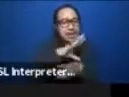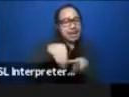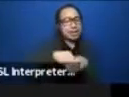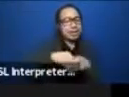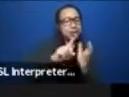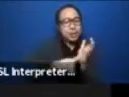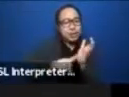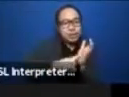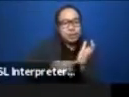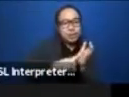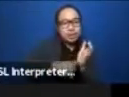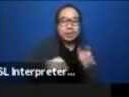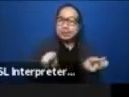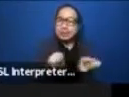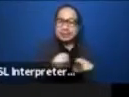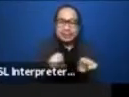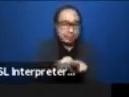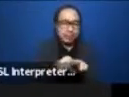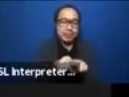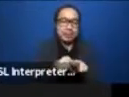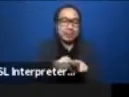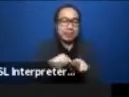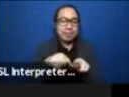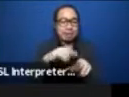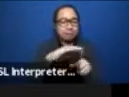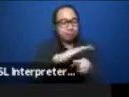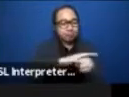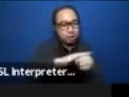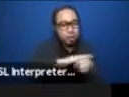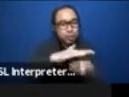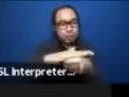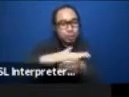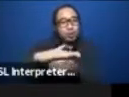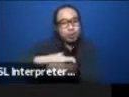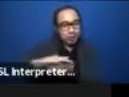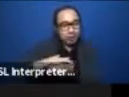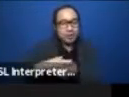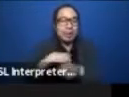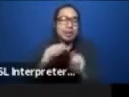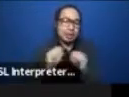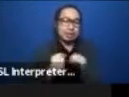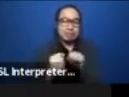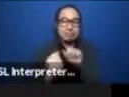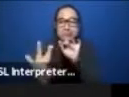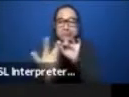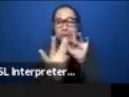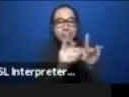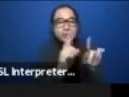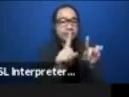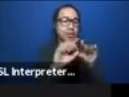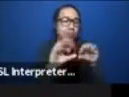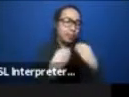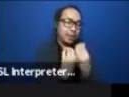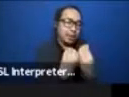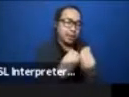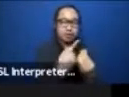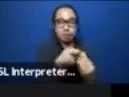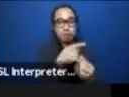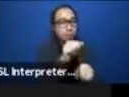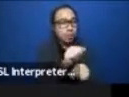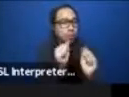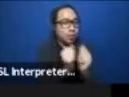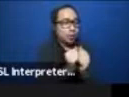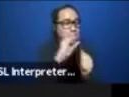in the same geographical context and reach out to organizations who work with men and boys on any of